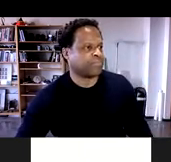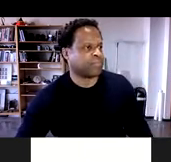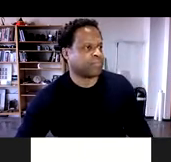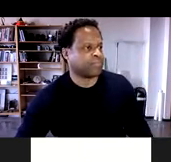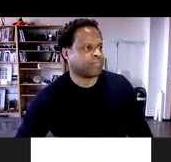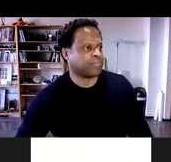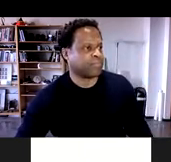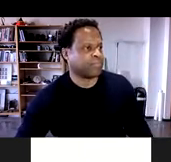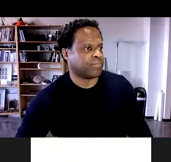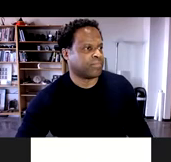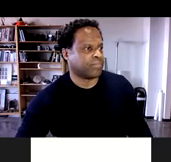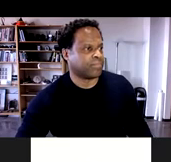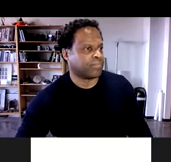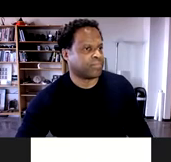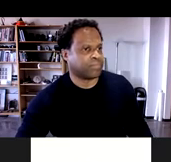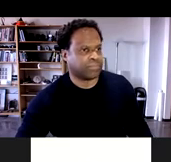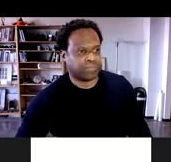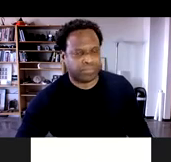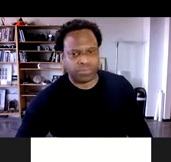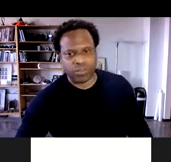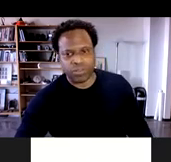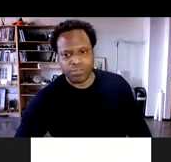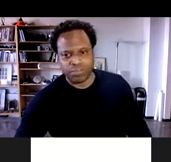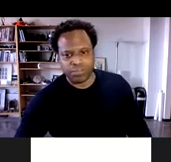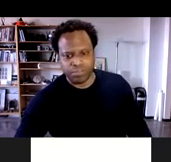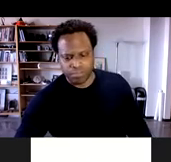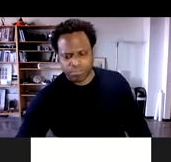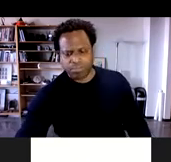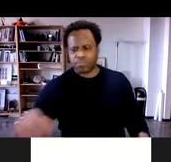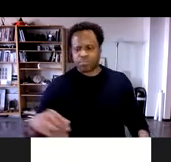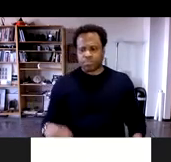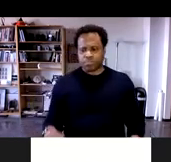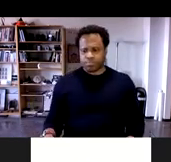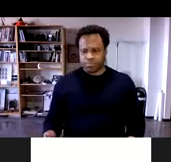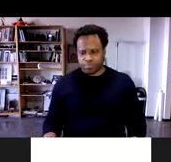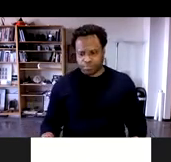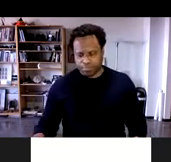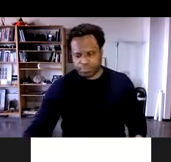Hang on, there's just a few more people joining and needing to be let into the workshop.